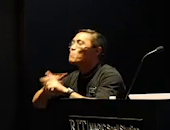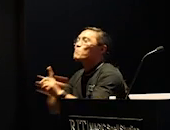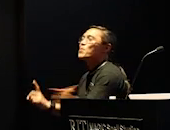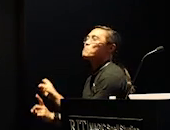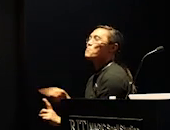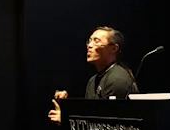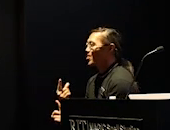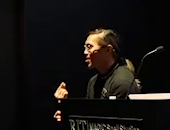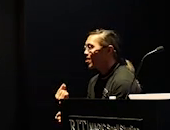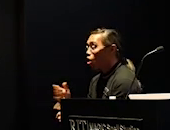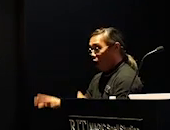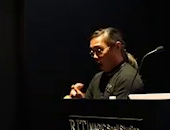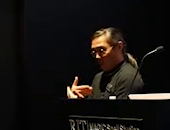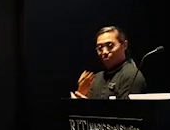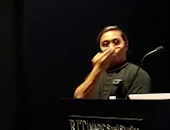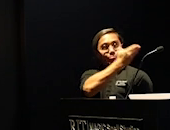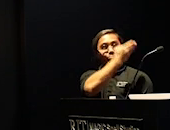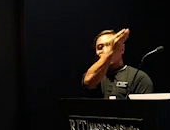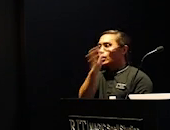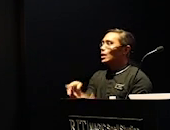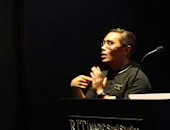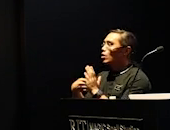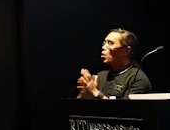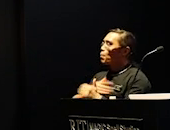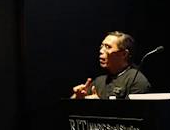leaving these early jobs or leaving RIT.